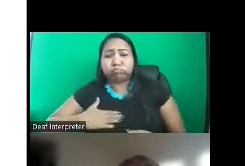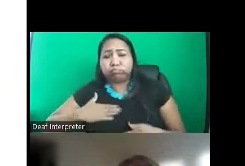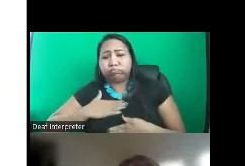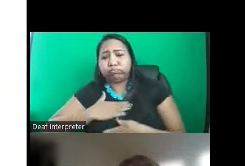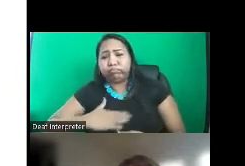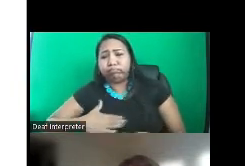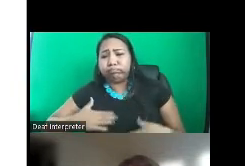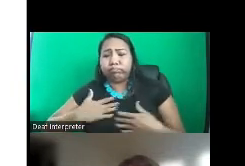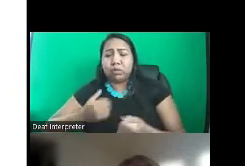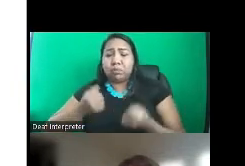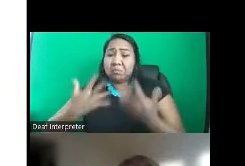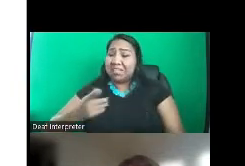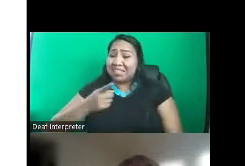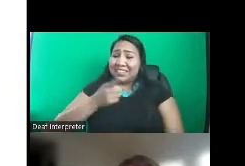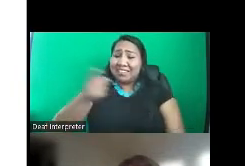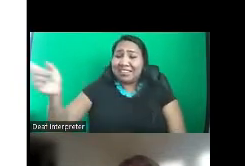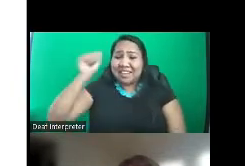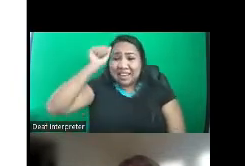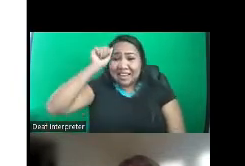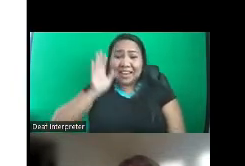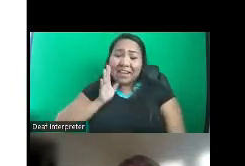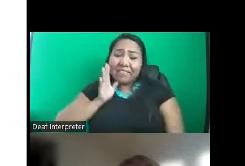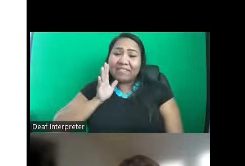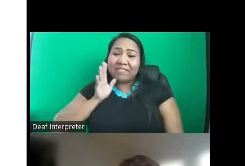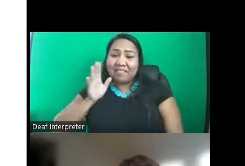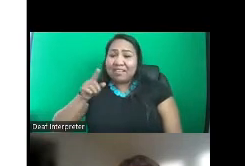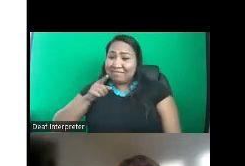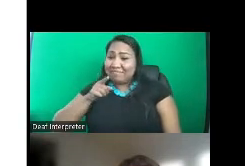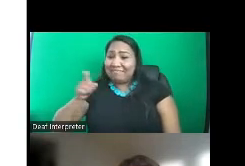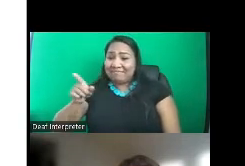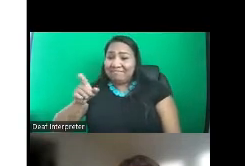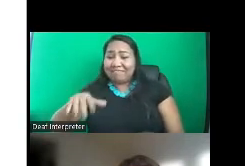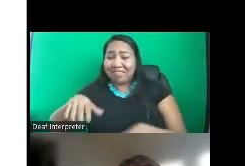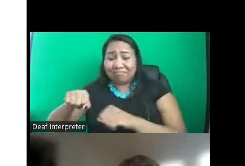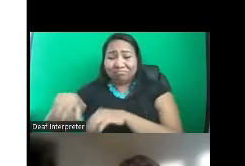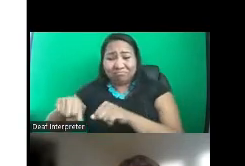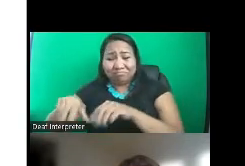program. There's not that many Alaska Native